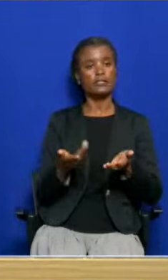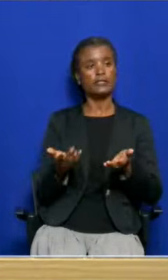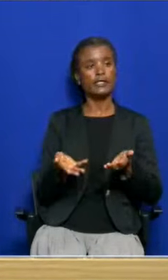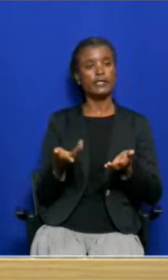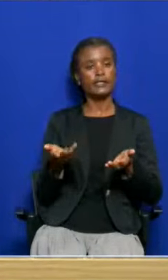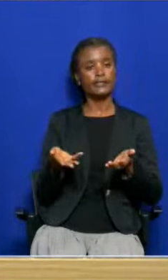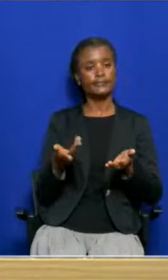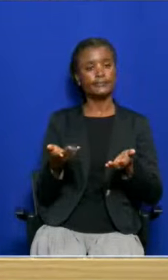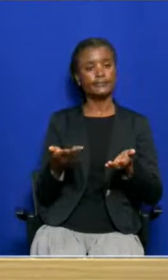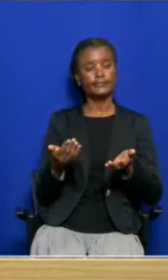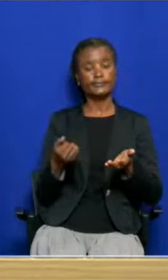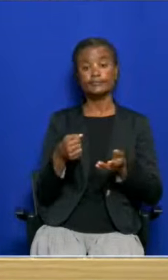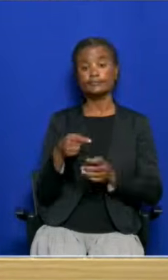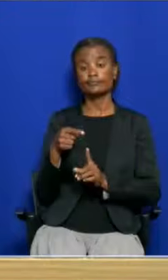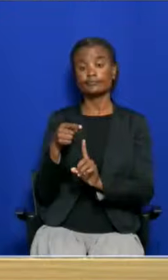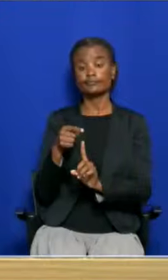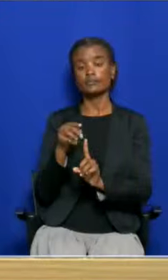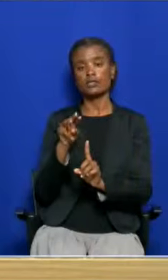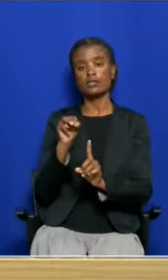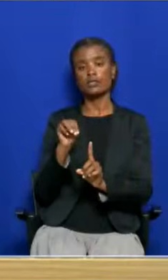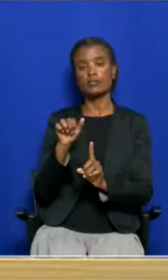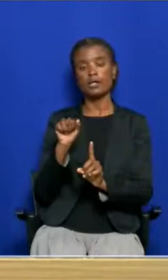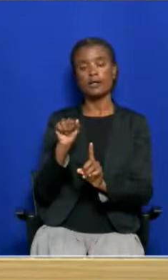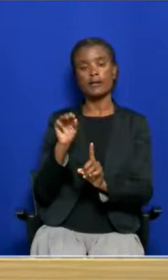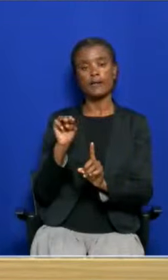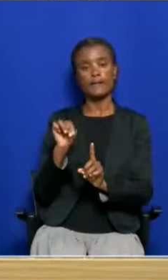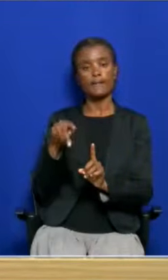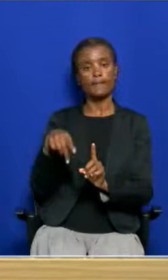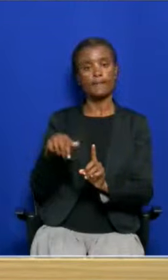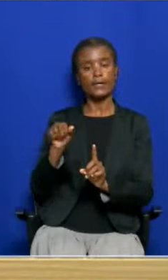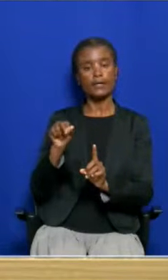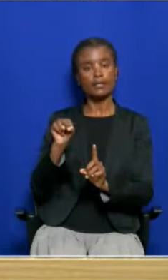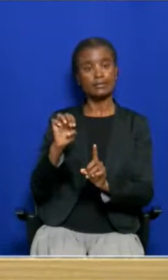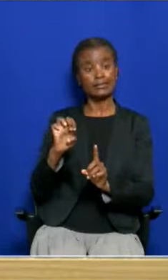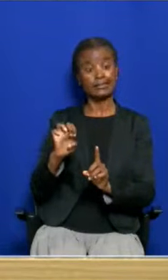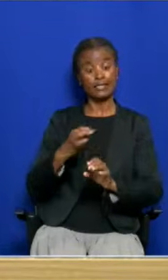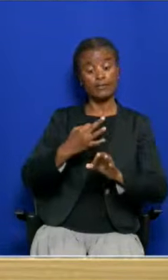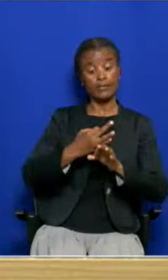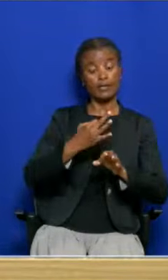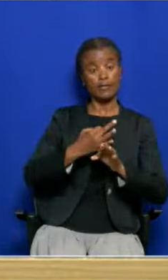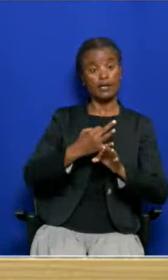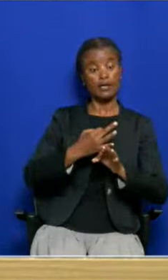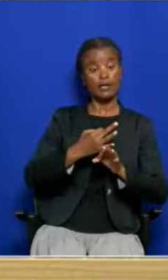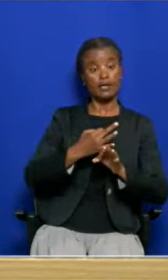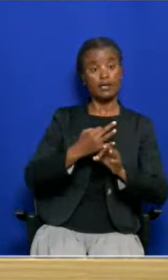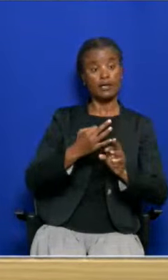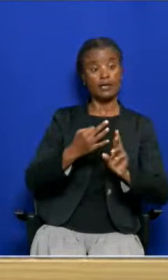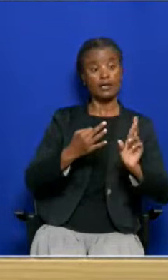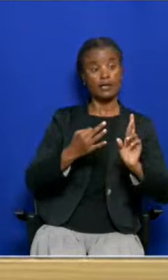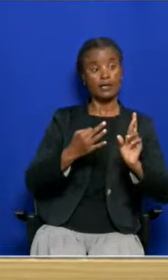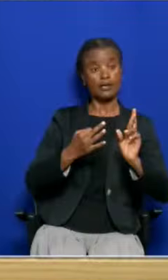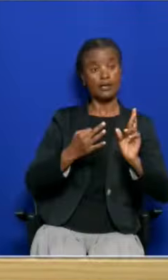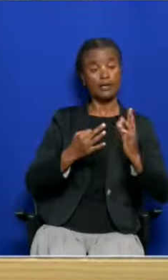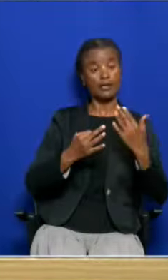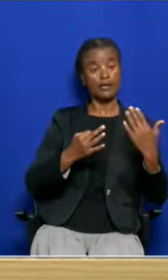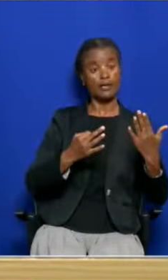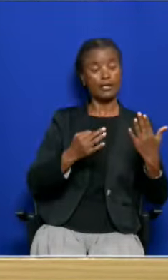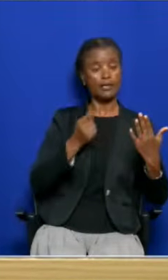Mampane, Baba's right-hand man. Baba meaning Mr. Msibi? That's